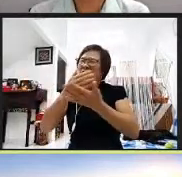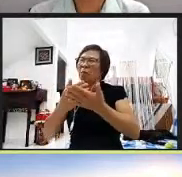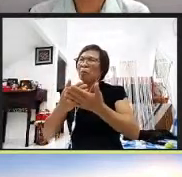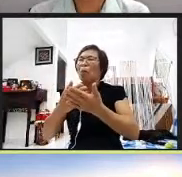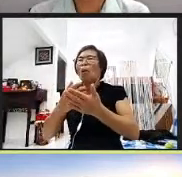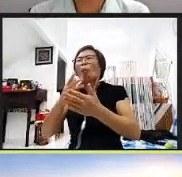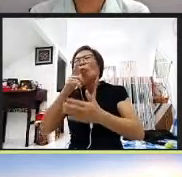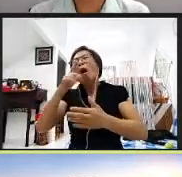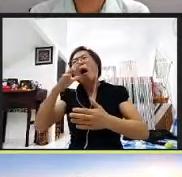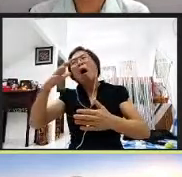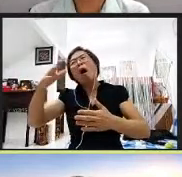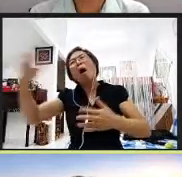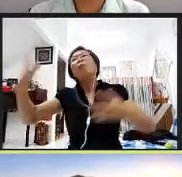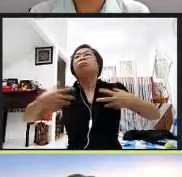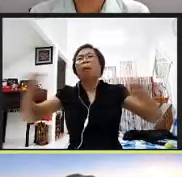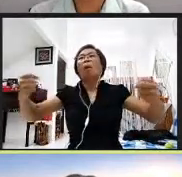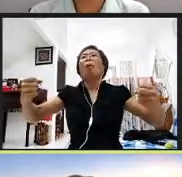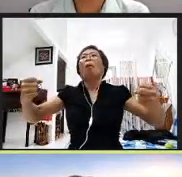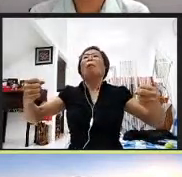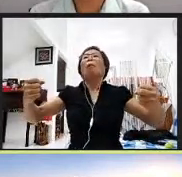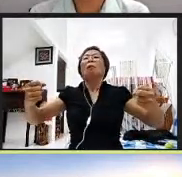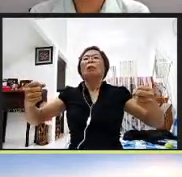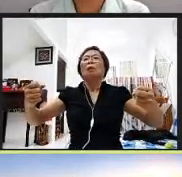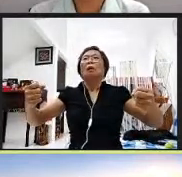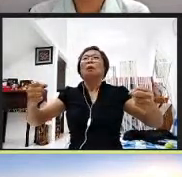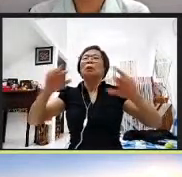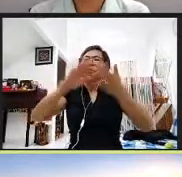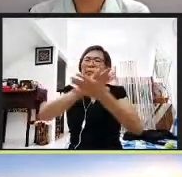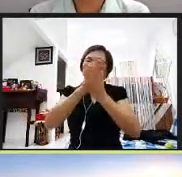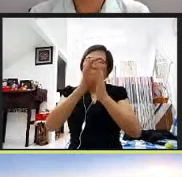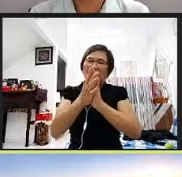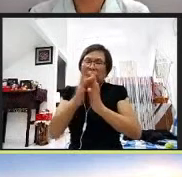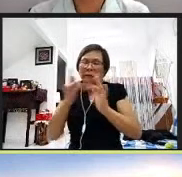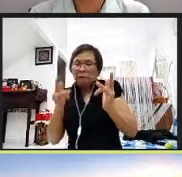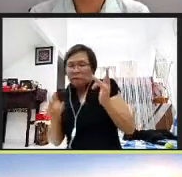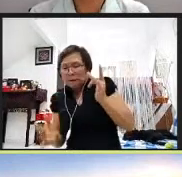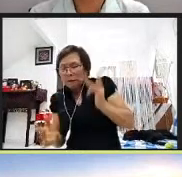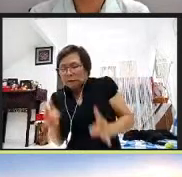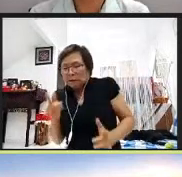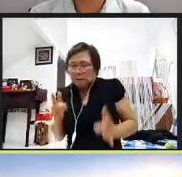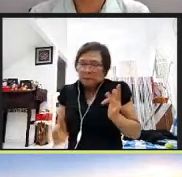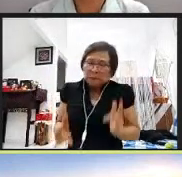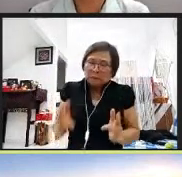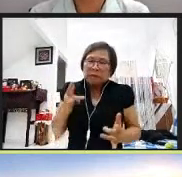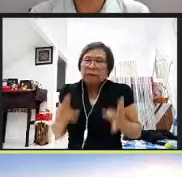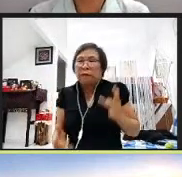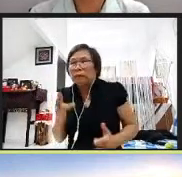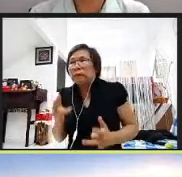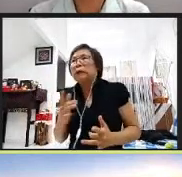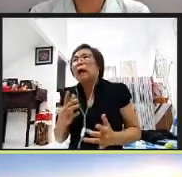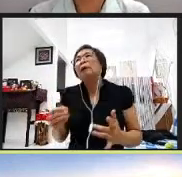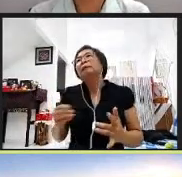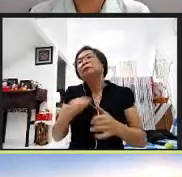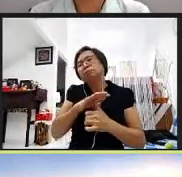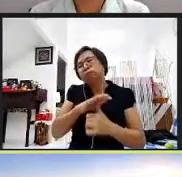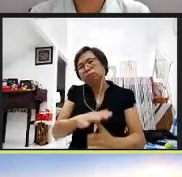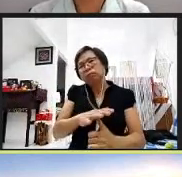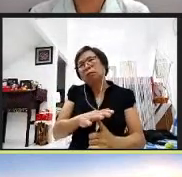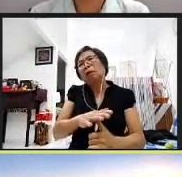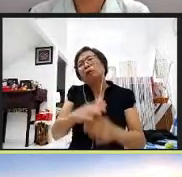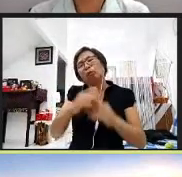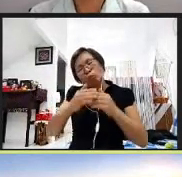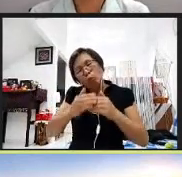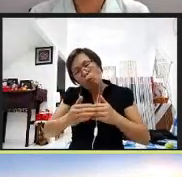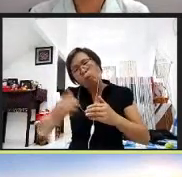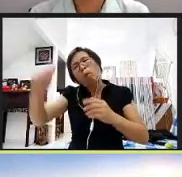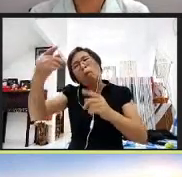And all this will lead to anxiety and depression. And symptoms has persist for months. And